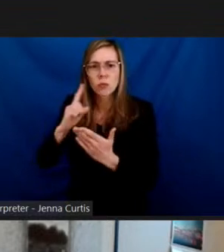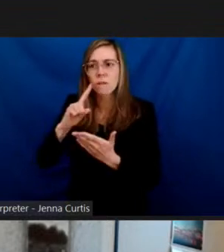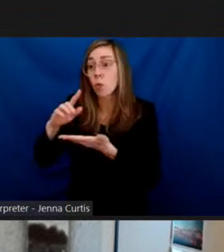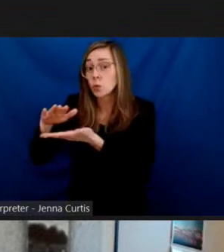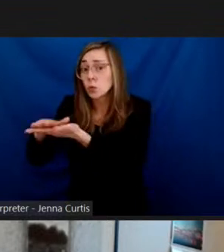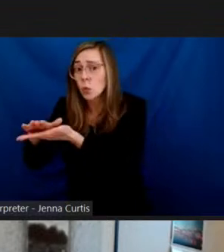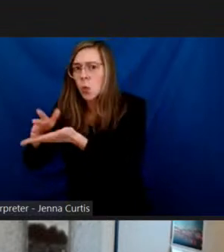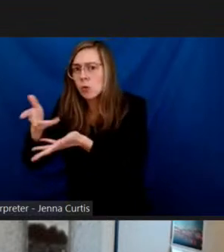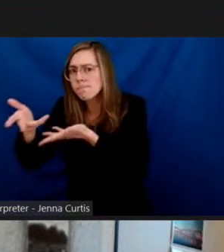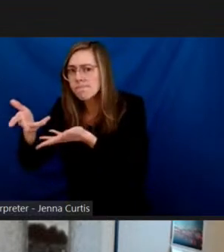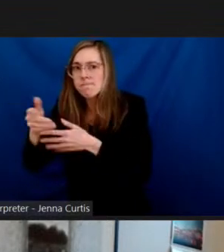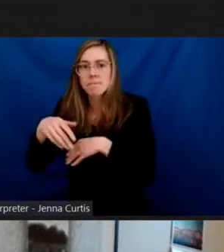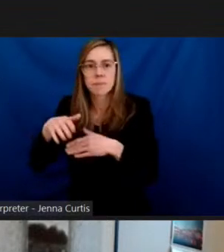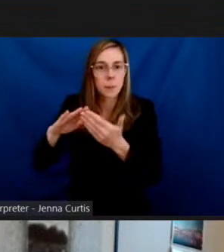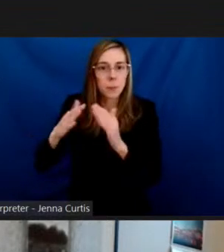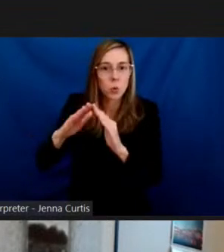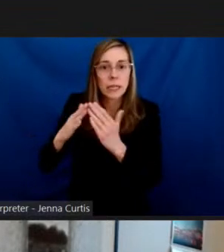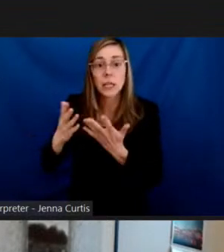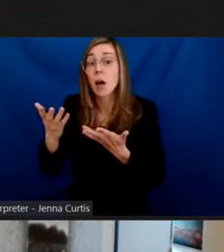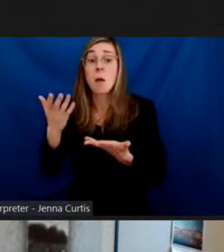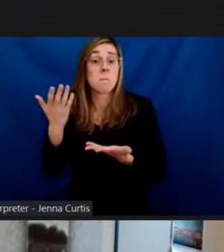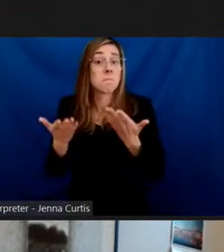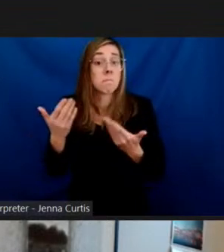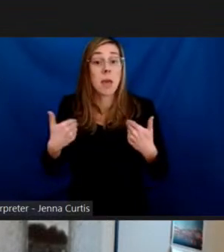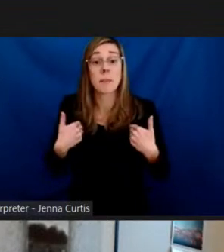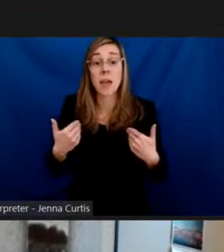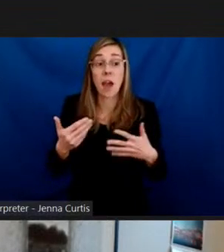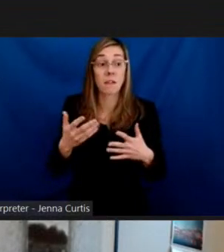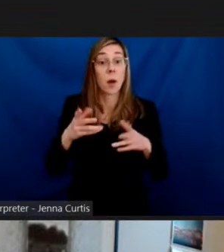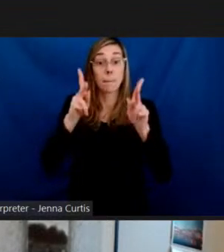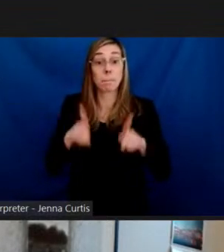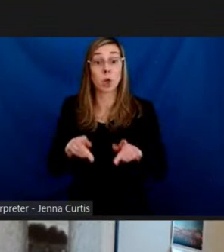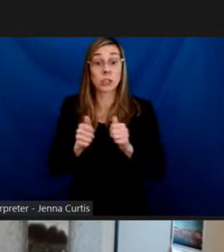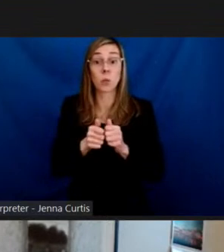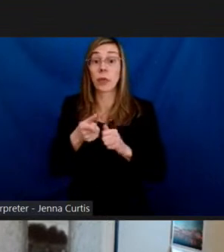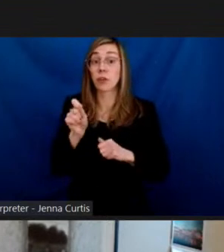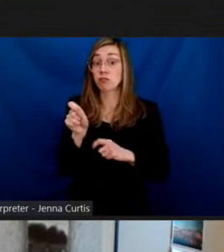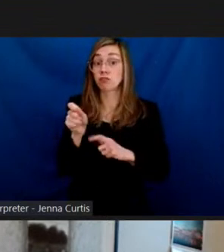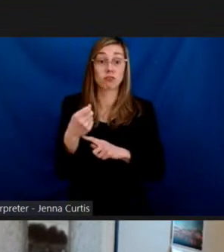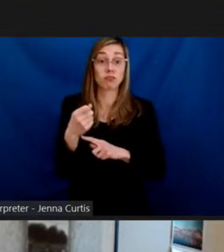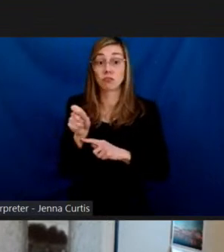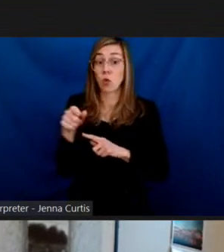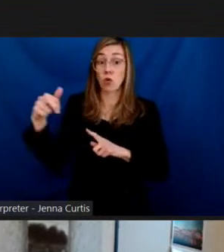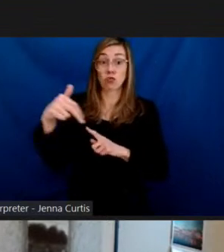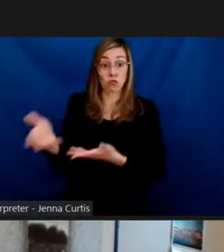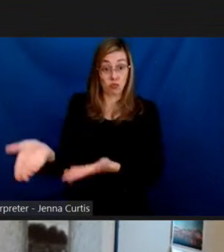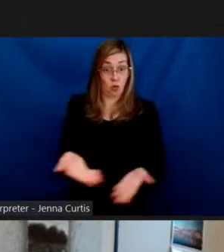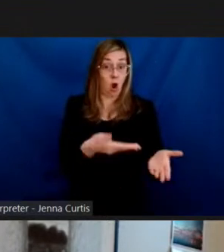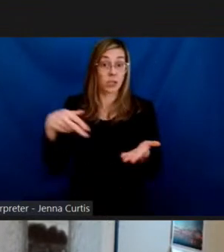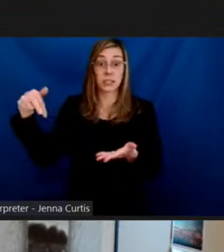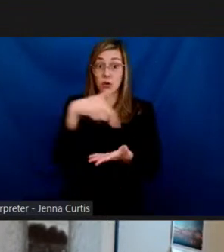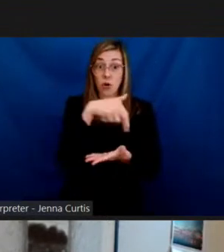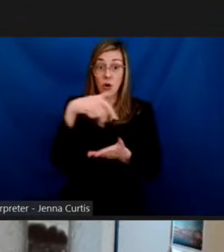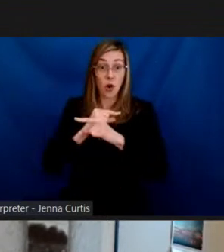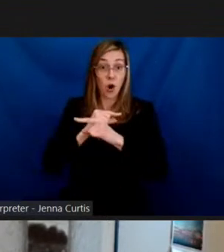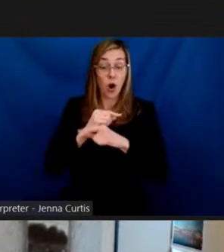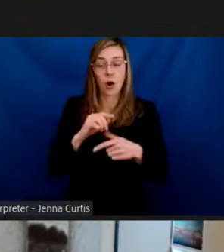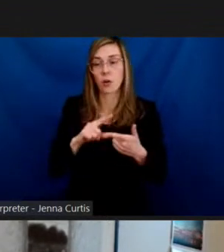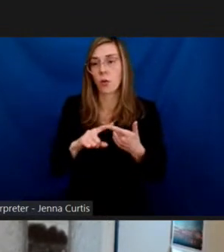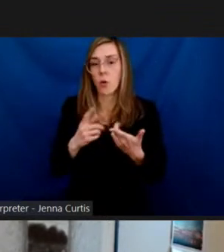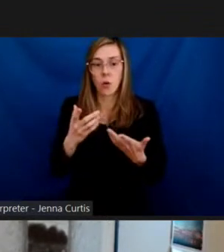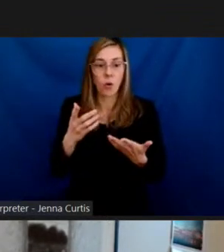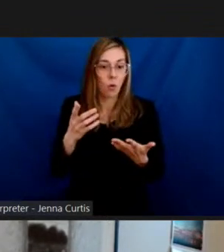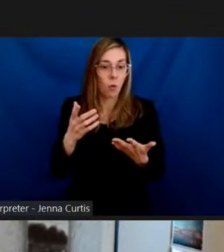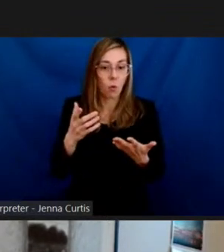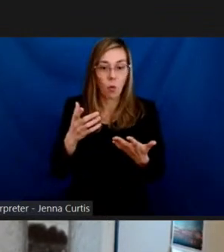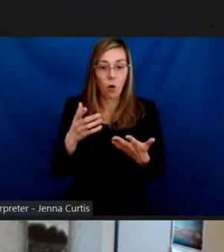include crossing guards, it could include monitors, it could include other types of security measures.